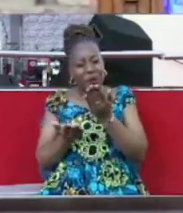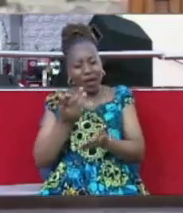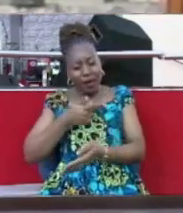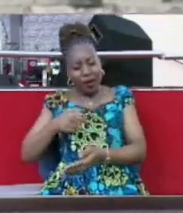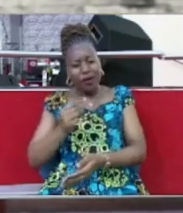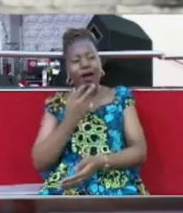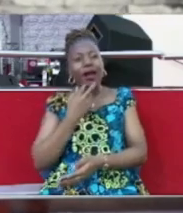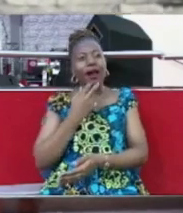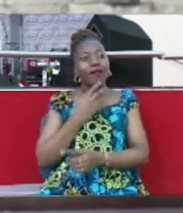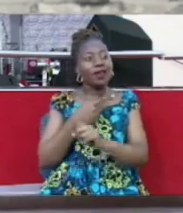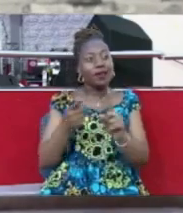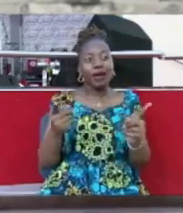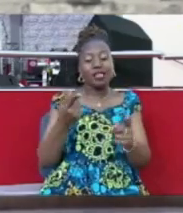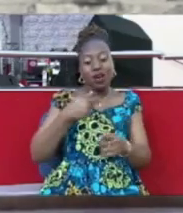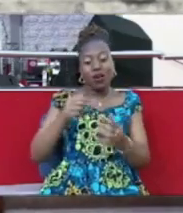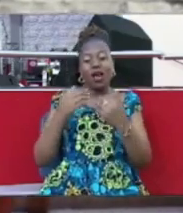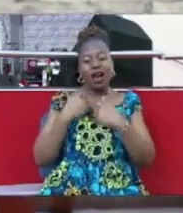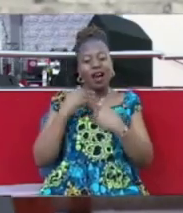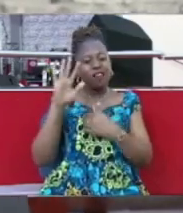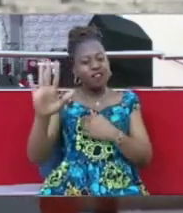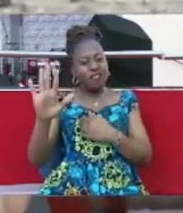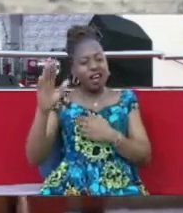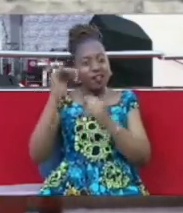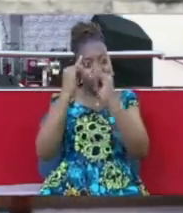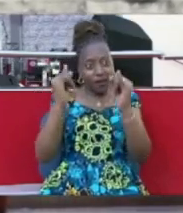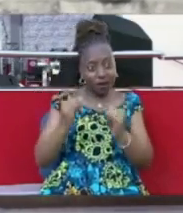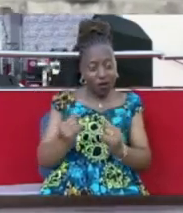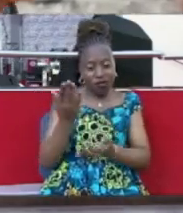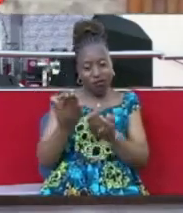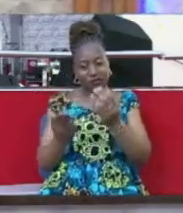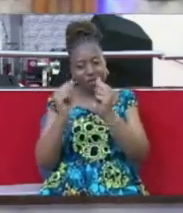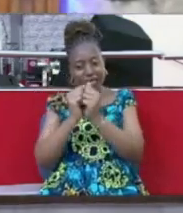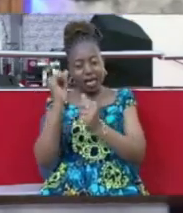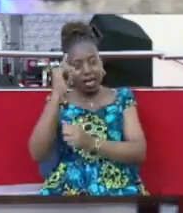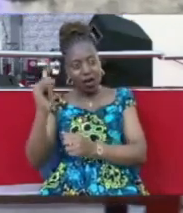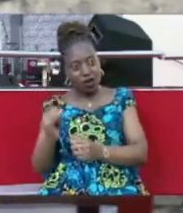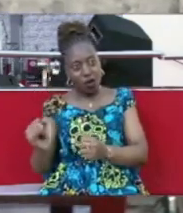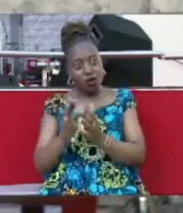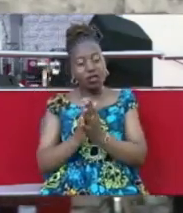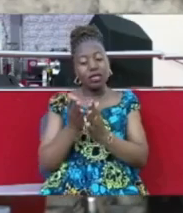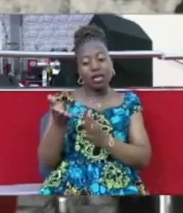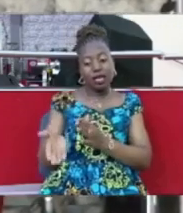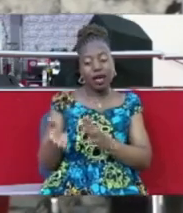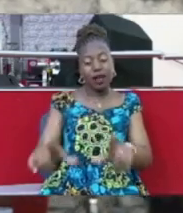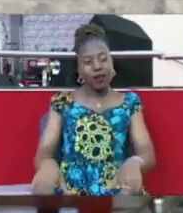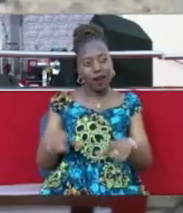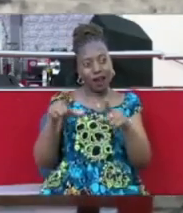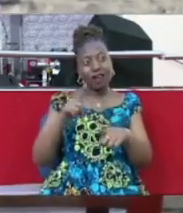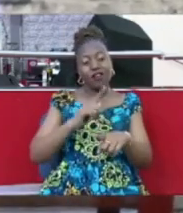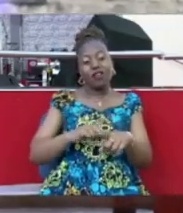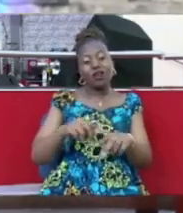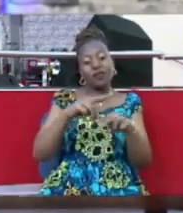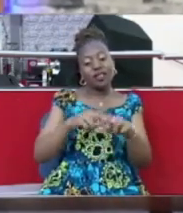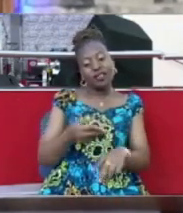could be having 5 gods, we could be having 10 gods, we could be having 20 gods. gods in our lives even as we are seated